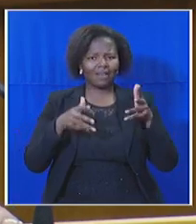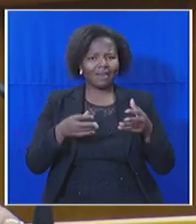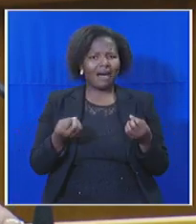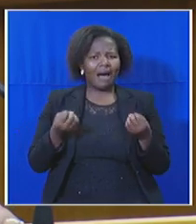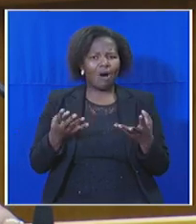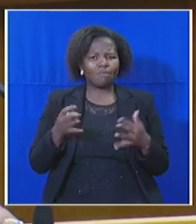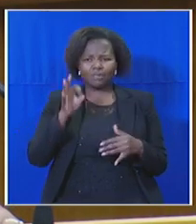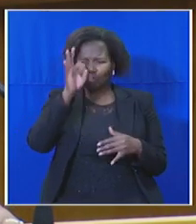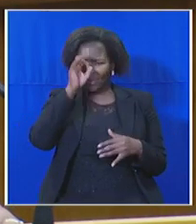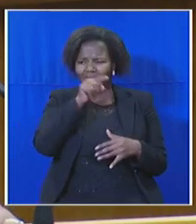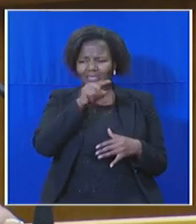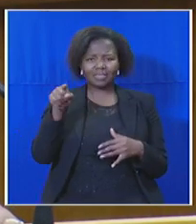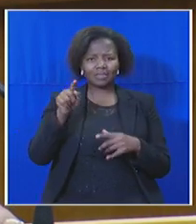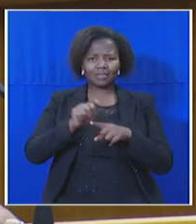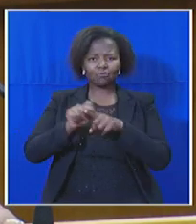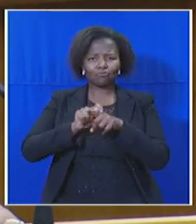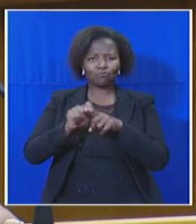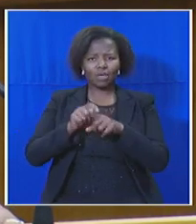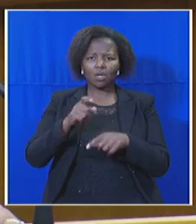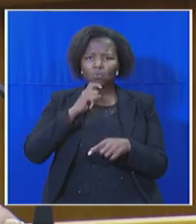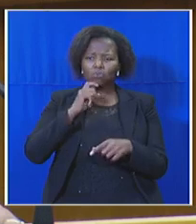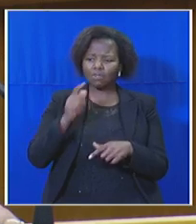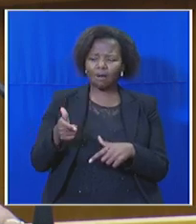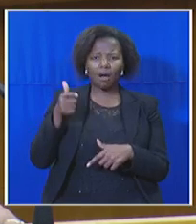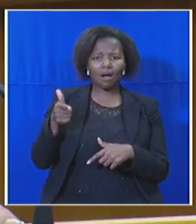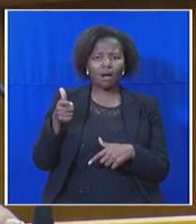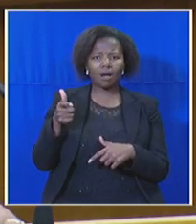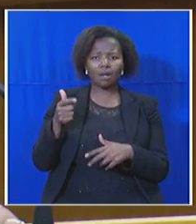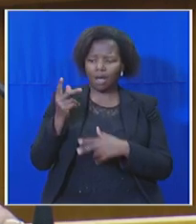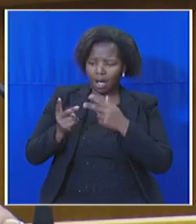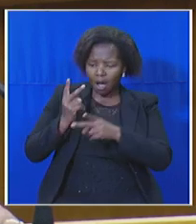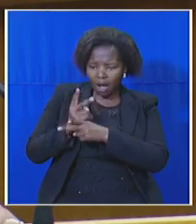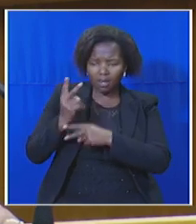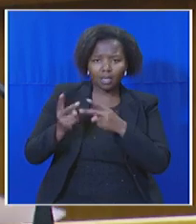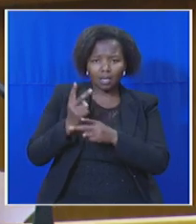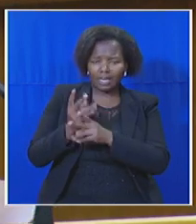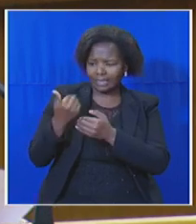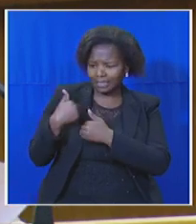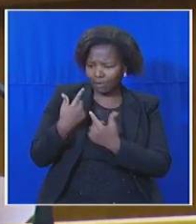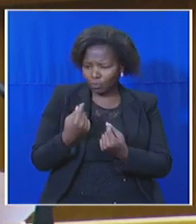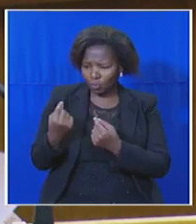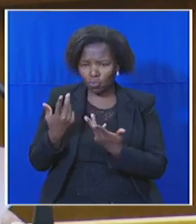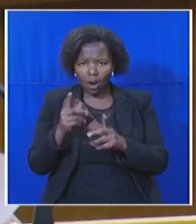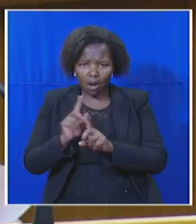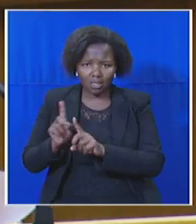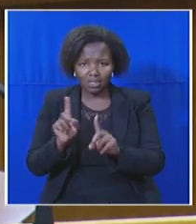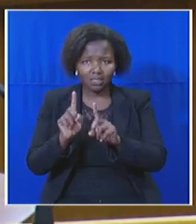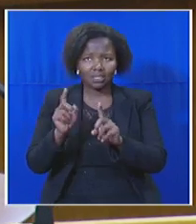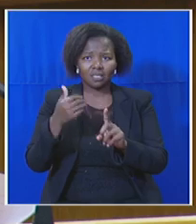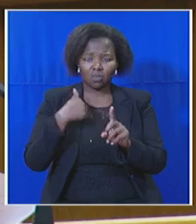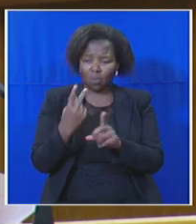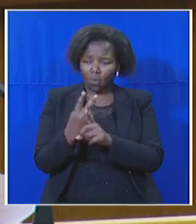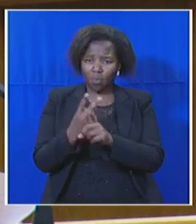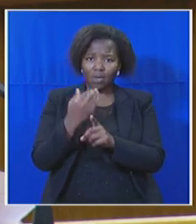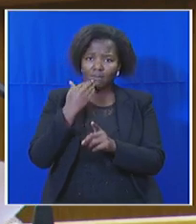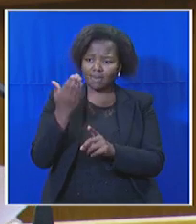had recent firearm training? How many had refresher courses in safety tactics? How many of these deaths must we lay at the feet of an